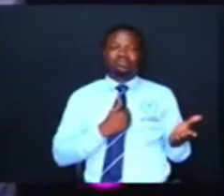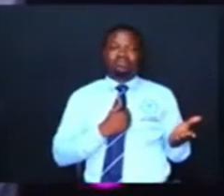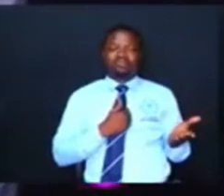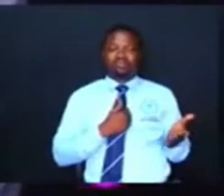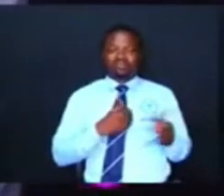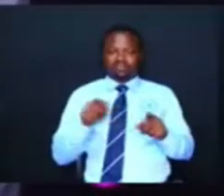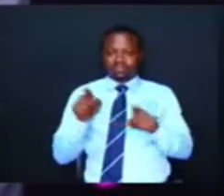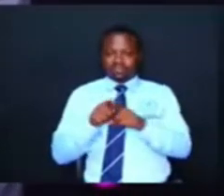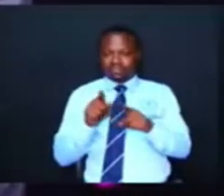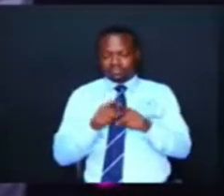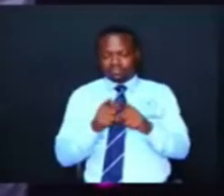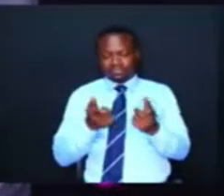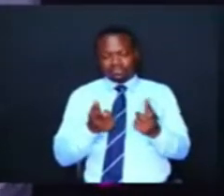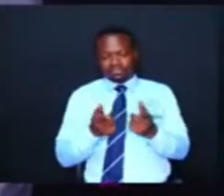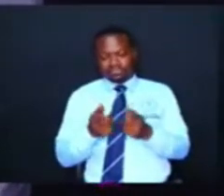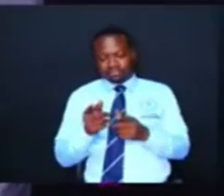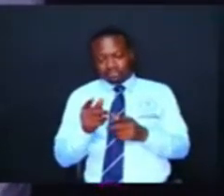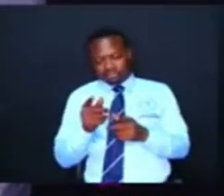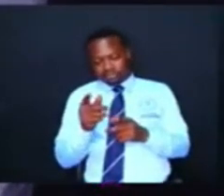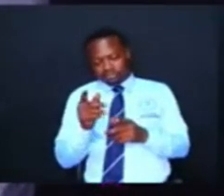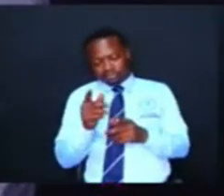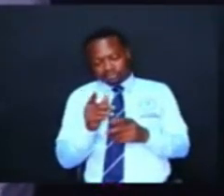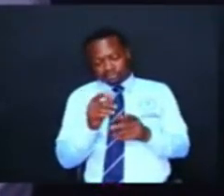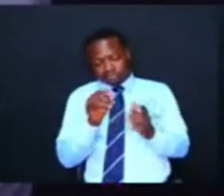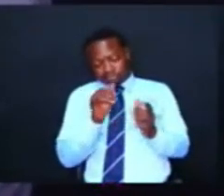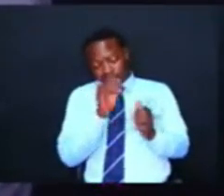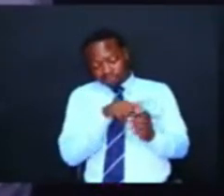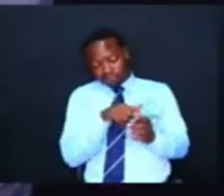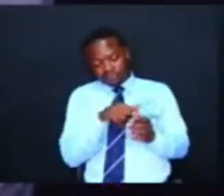Like one from whom people hide their faces.